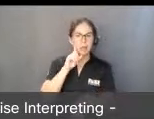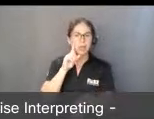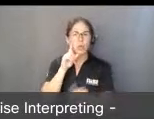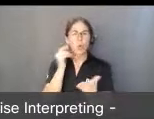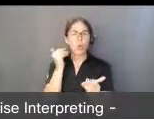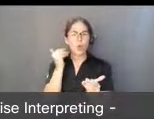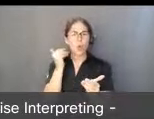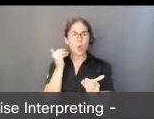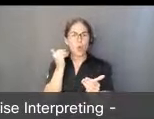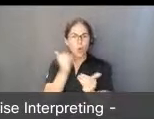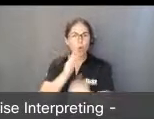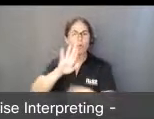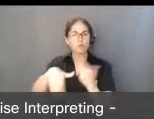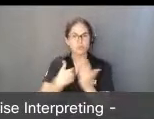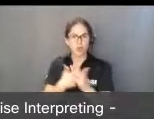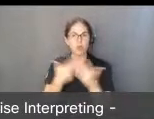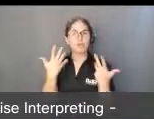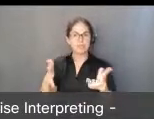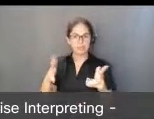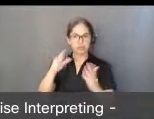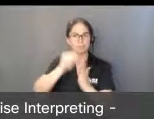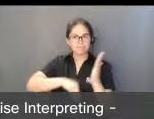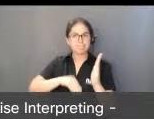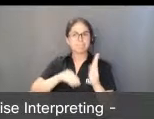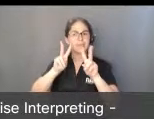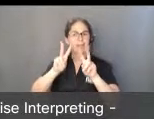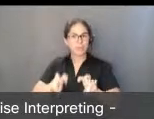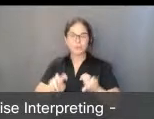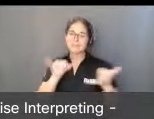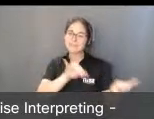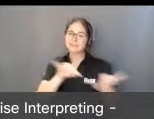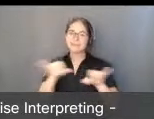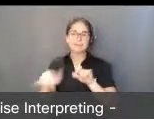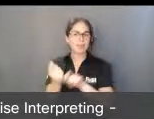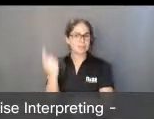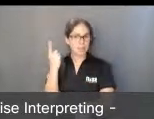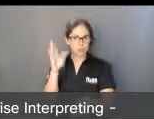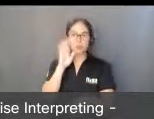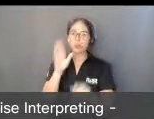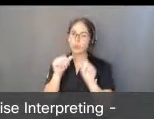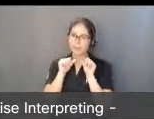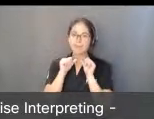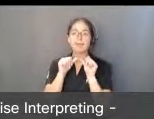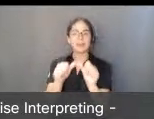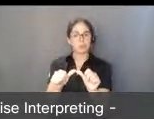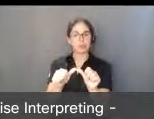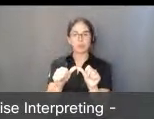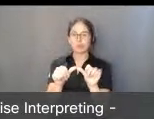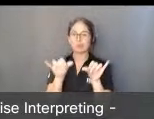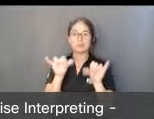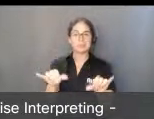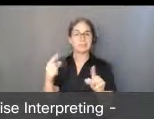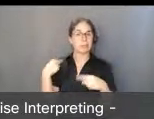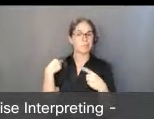their evaluation. So it's the way it was, and they're going to continue doing it the way they did.